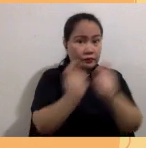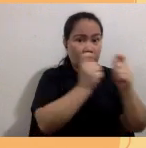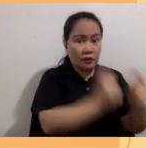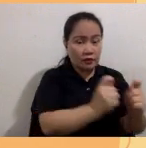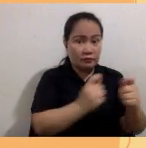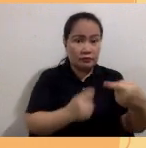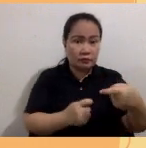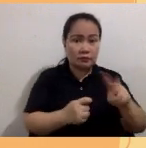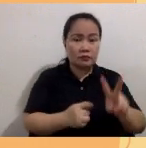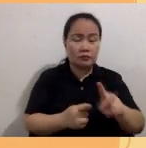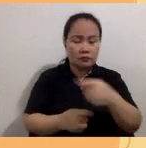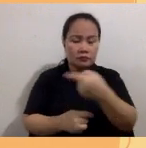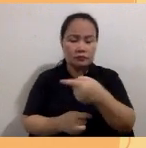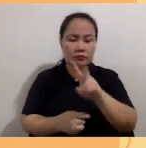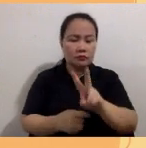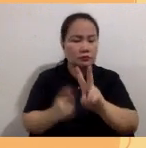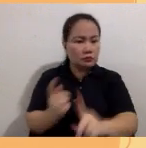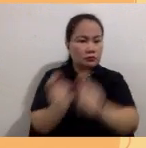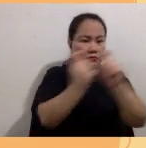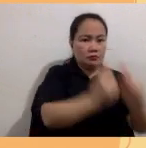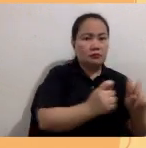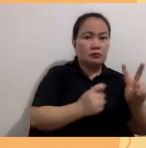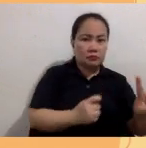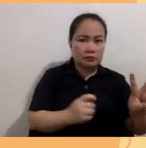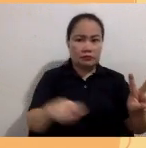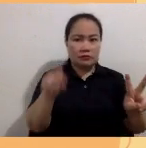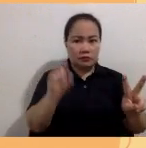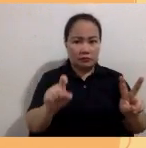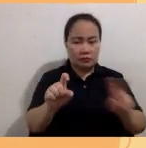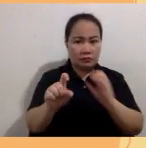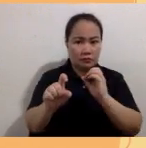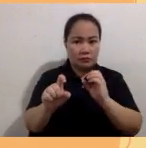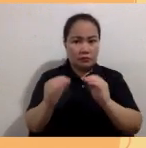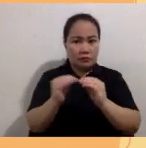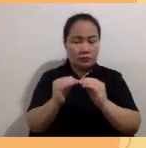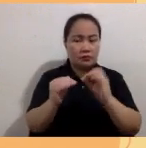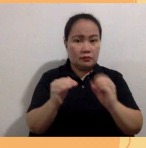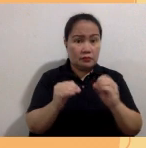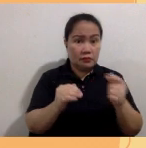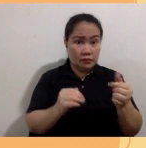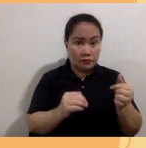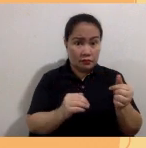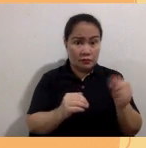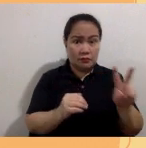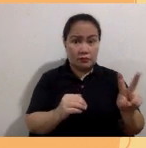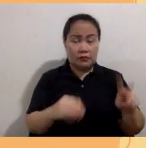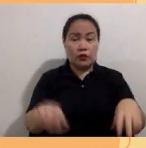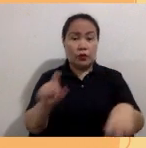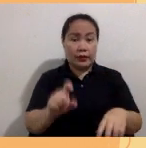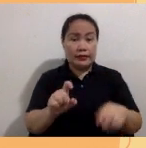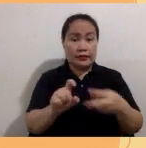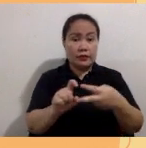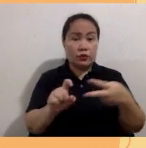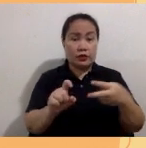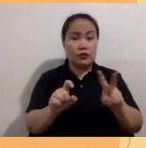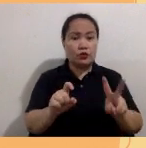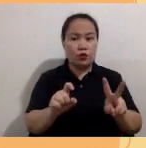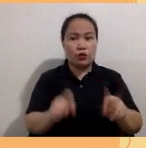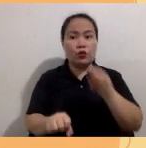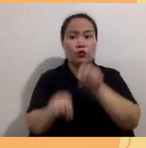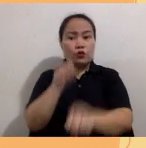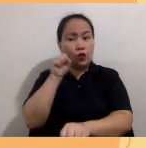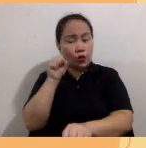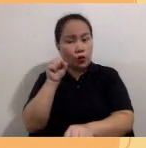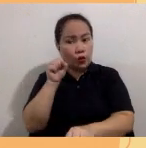transpose negative 2. So, that is x is equal to 0 plus 2. So, that is x is equal to 2.